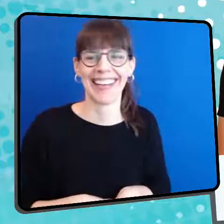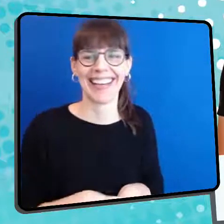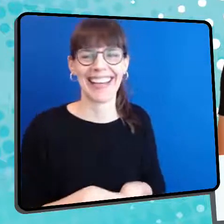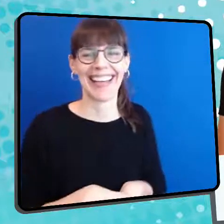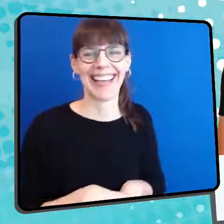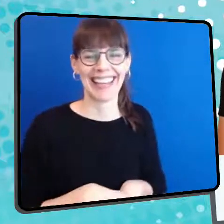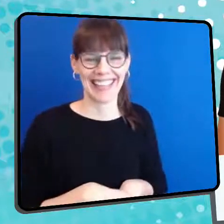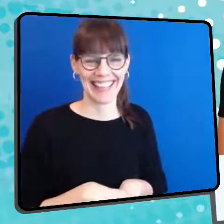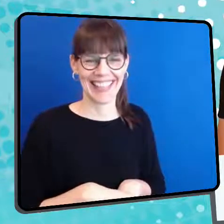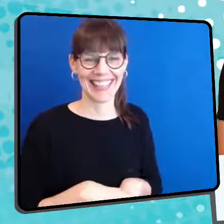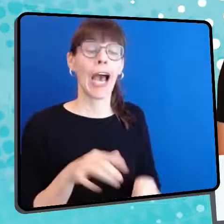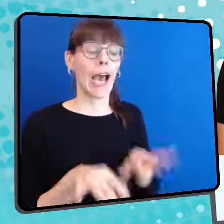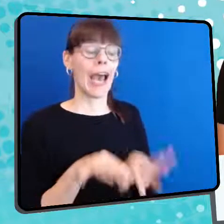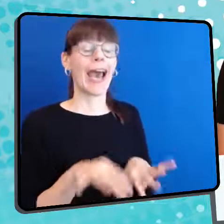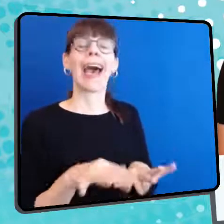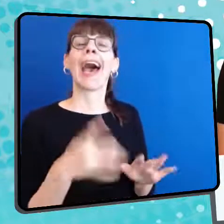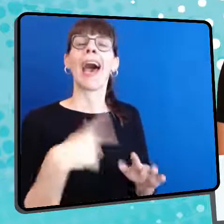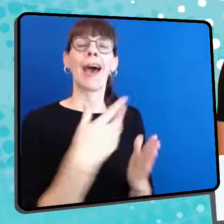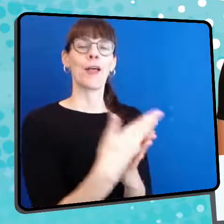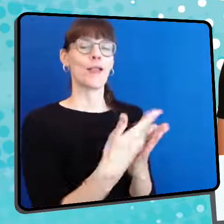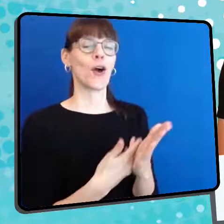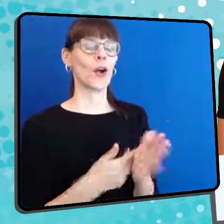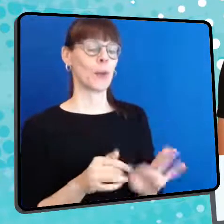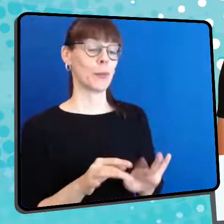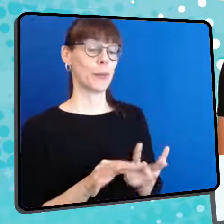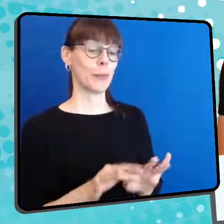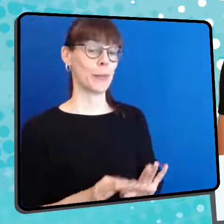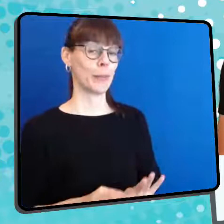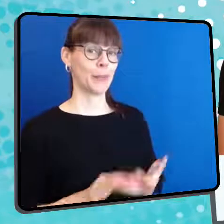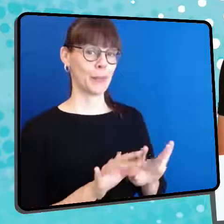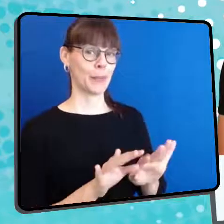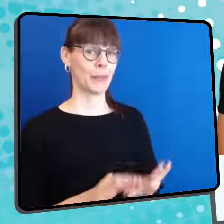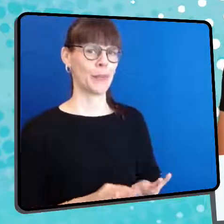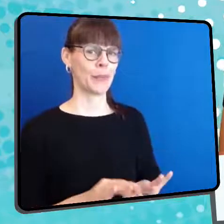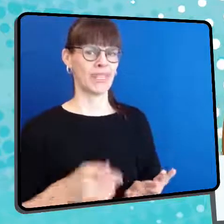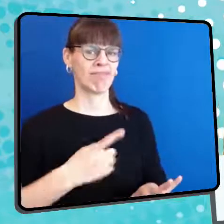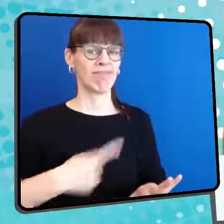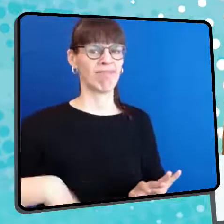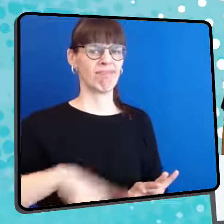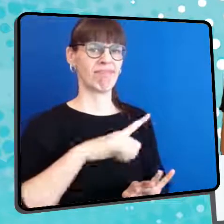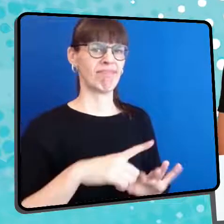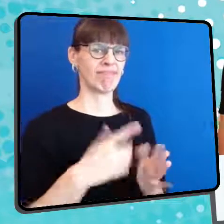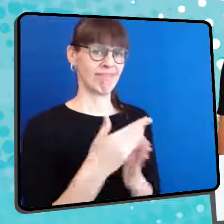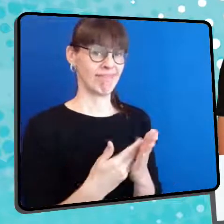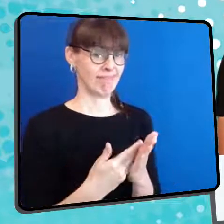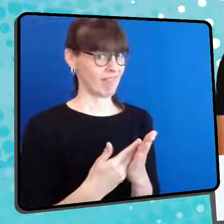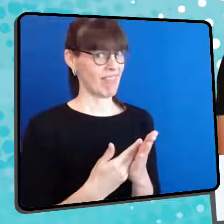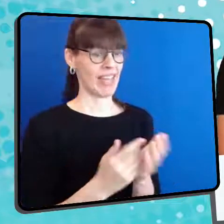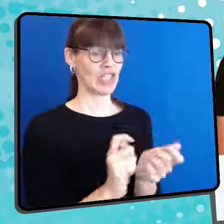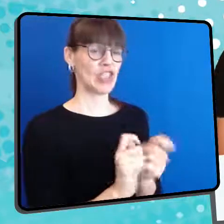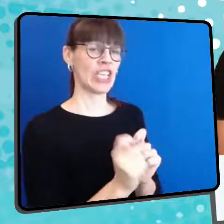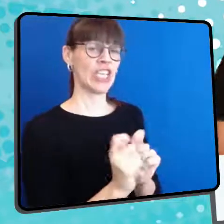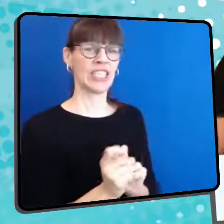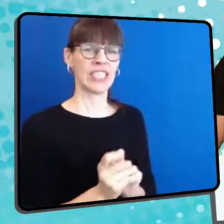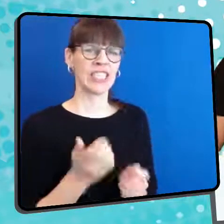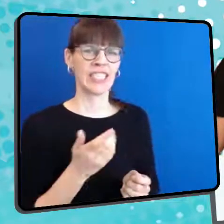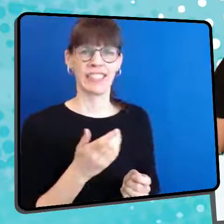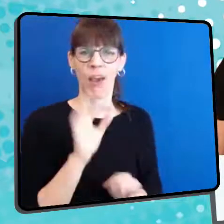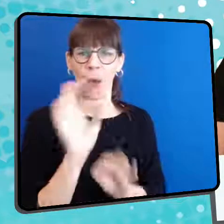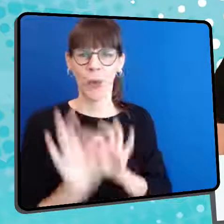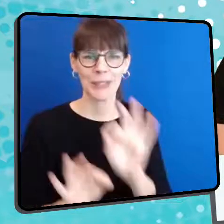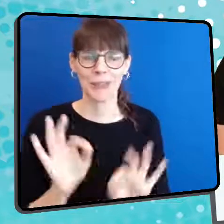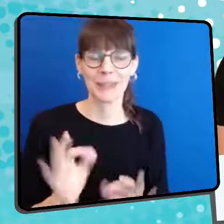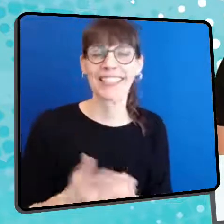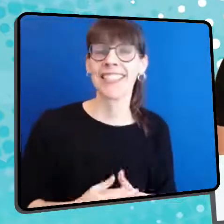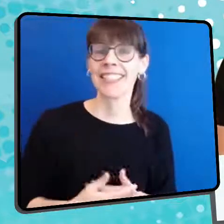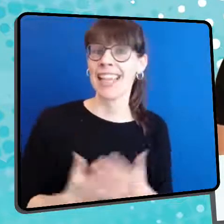are changing the format of the show on the fly. Henk, have you got another question by any chance? Yes, we have. So I'm